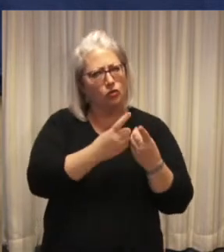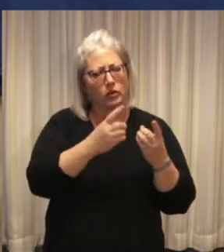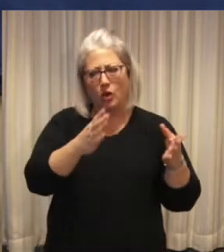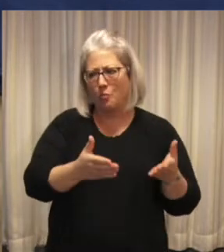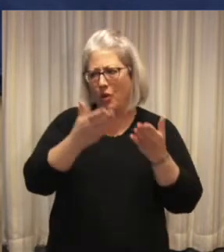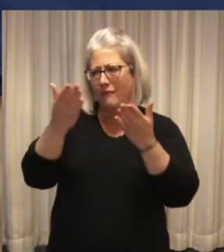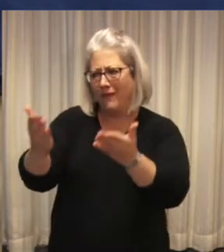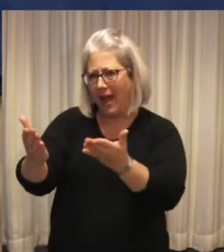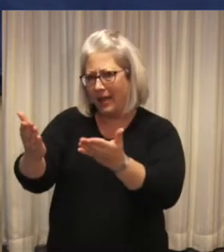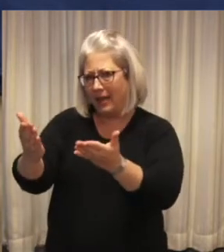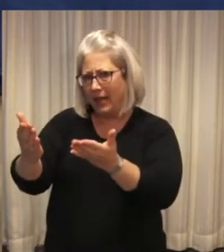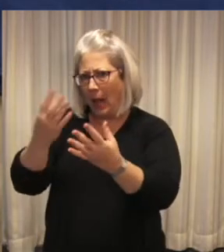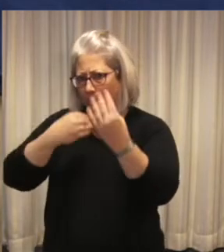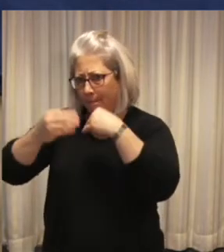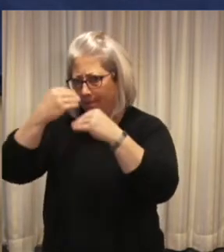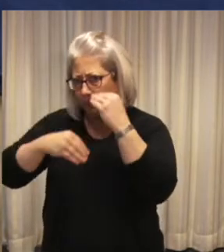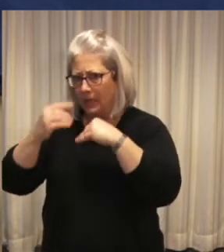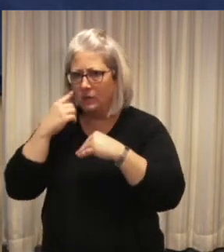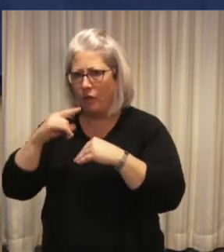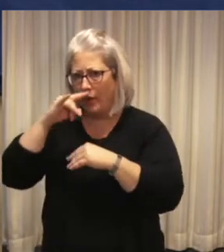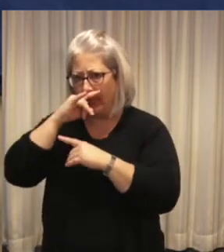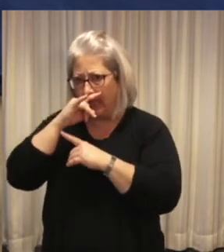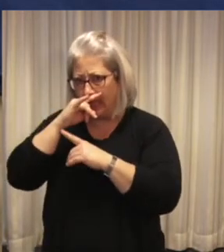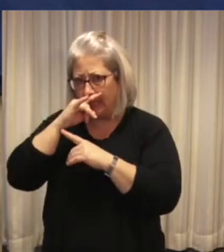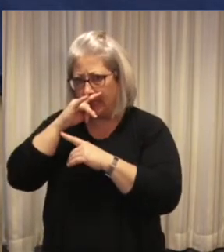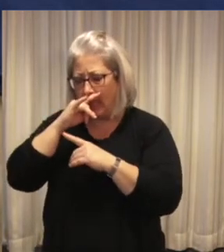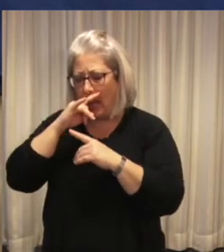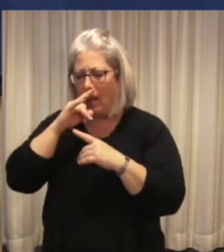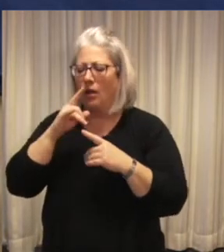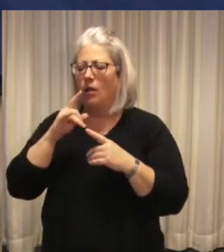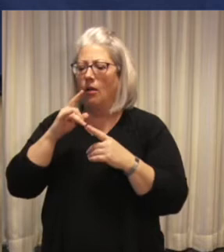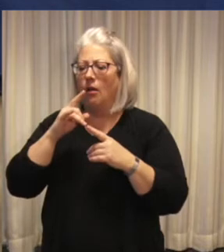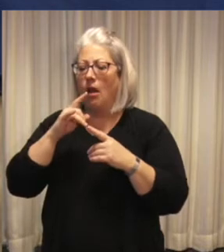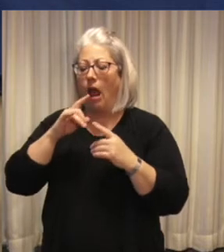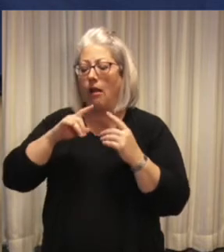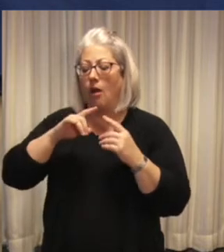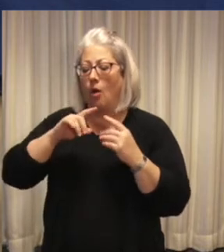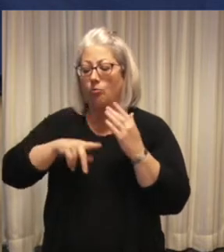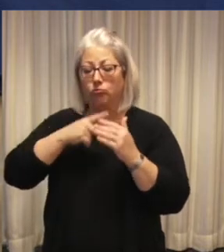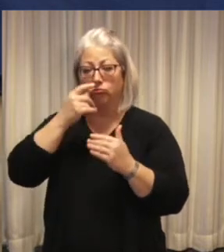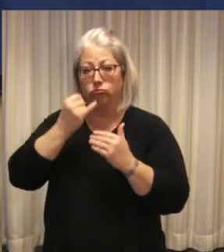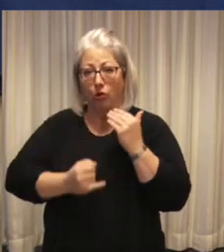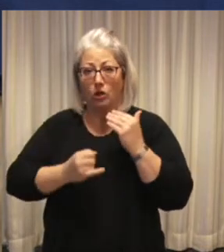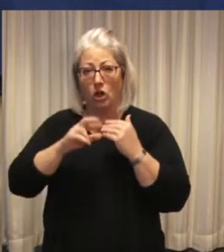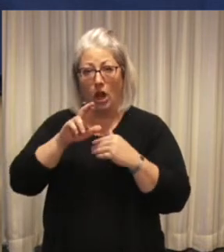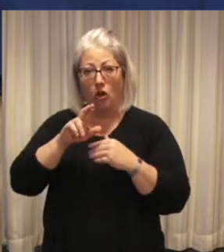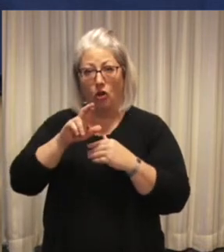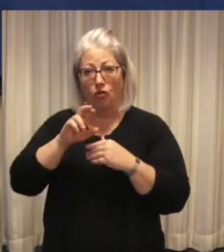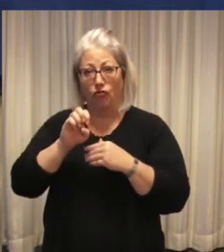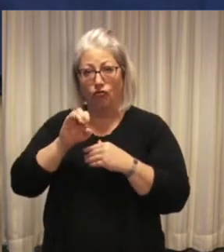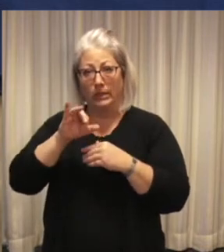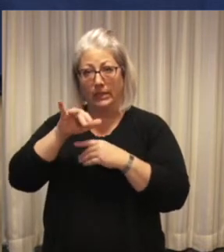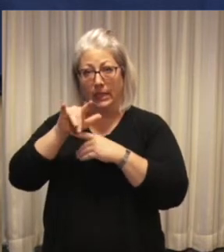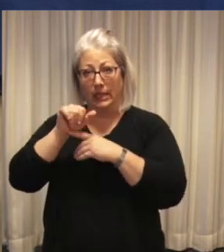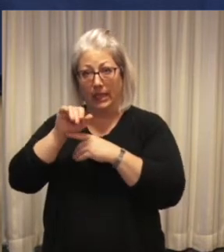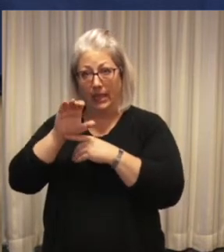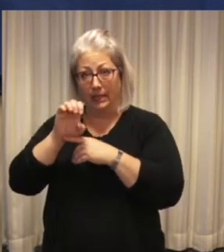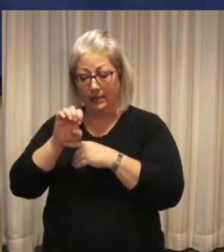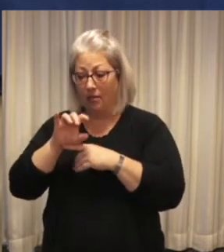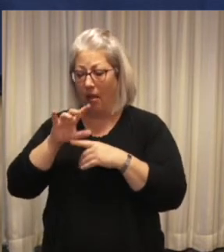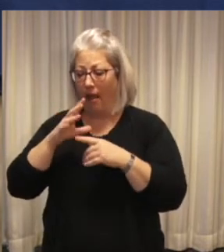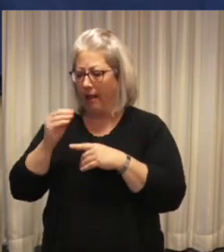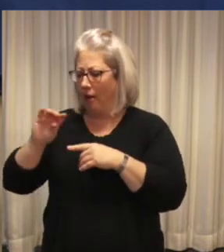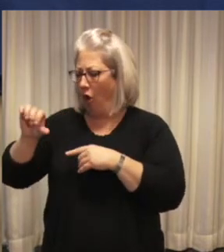the students, and Project Resilience and other community-driven efforts to get food to families, whether prepared meals